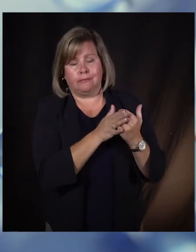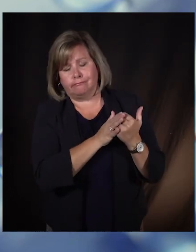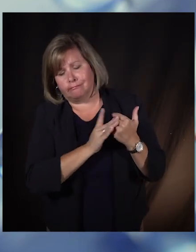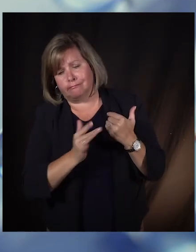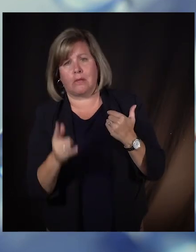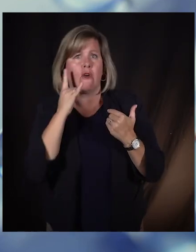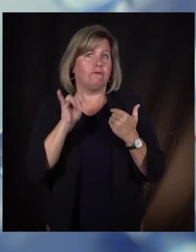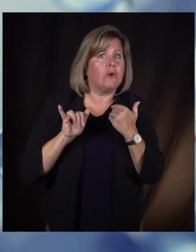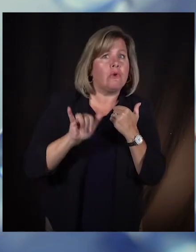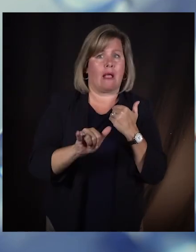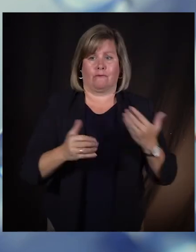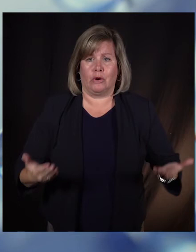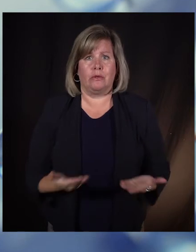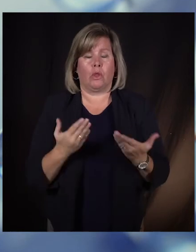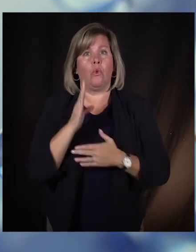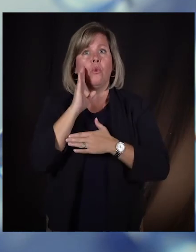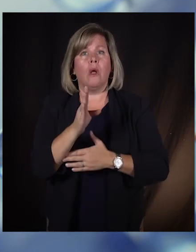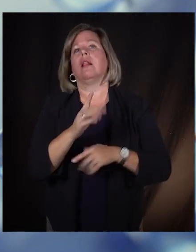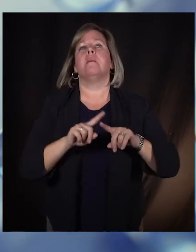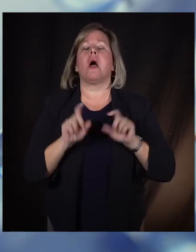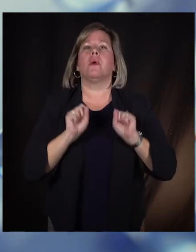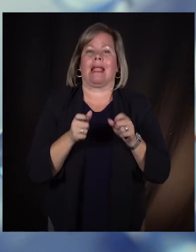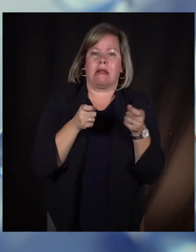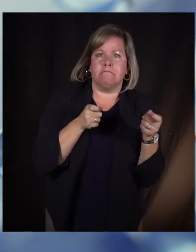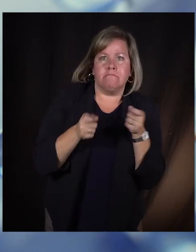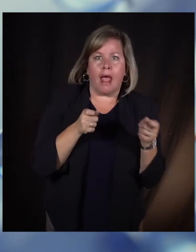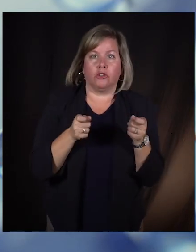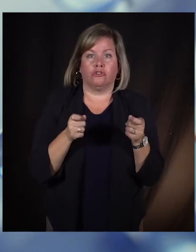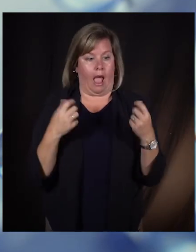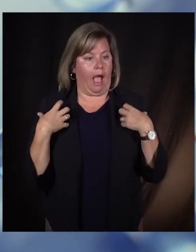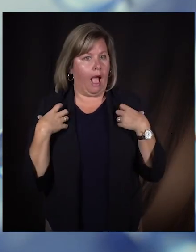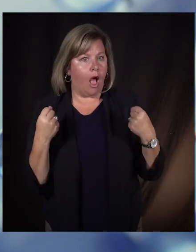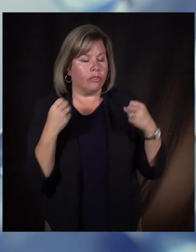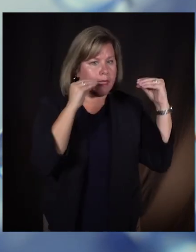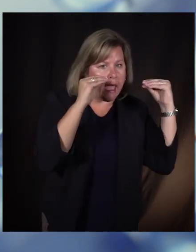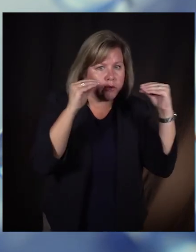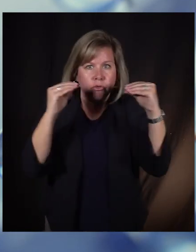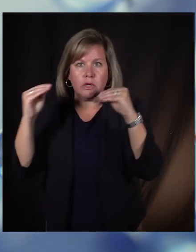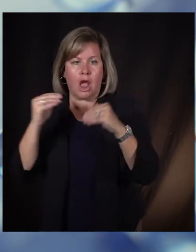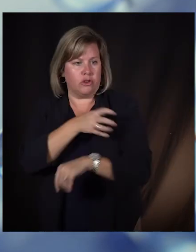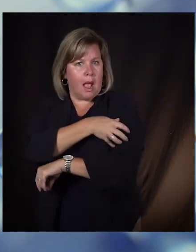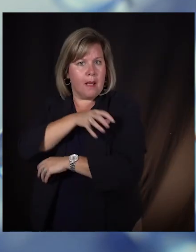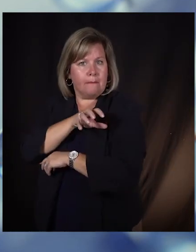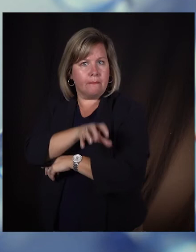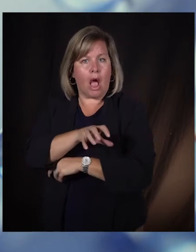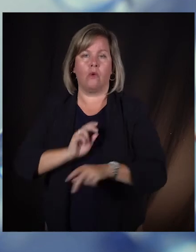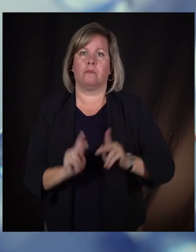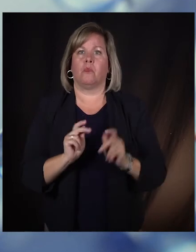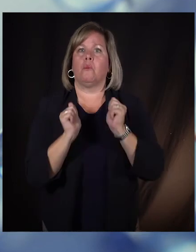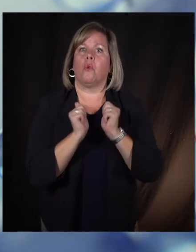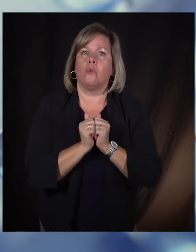it through health education, and we can manage it by empowering people with the tools they need to protect their health without